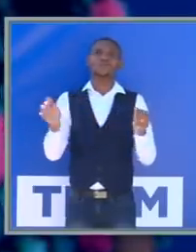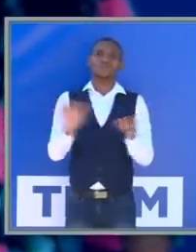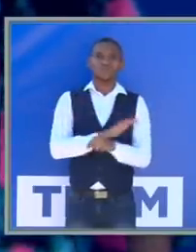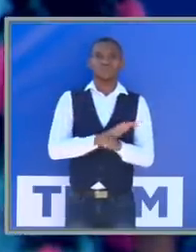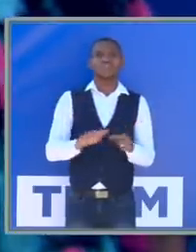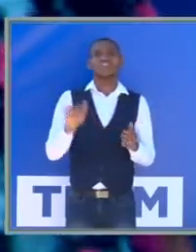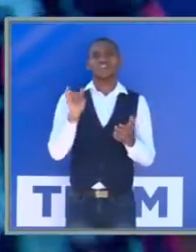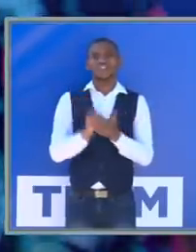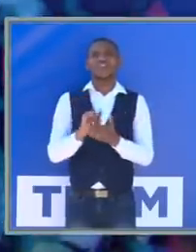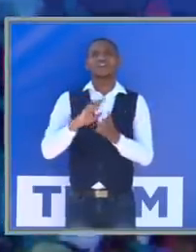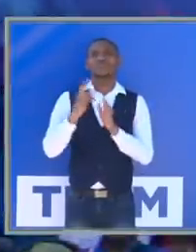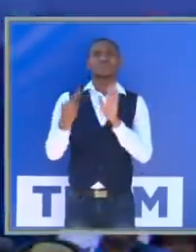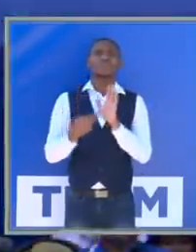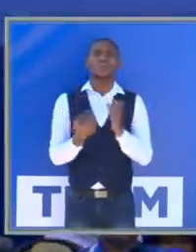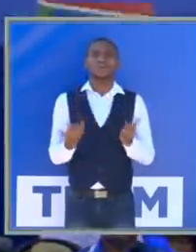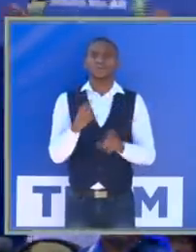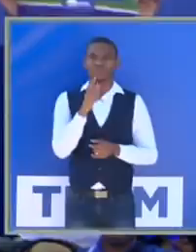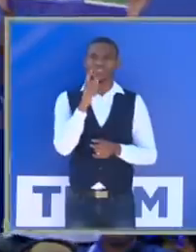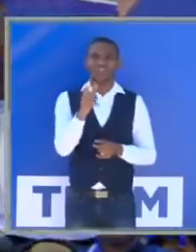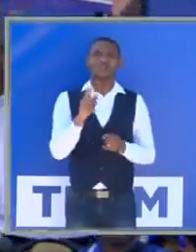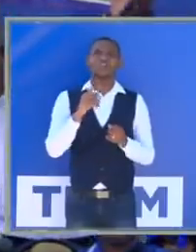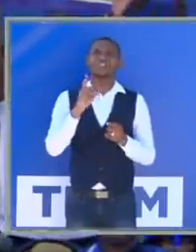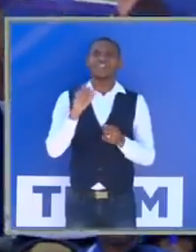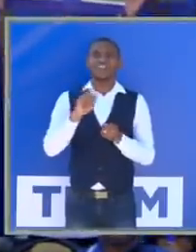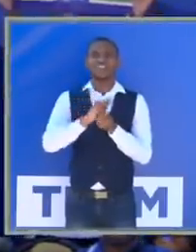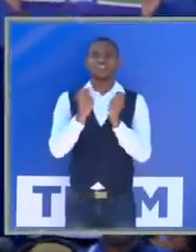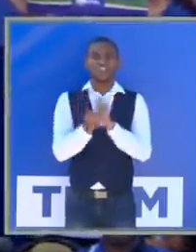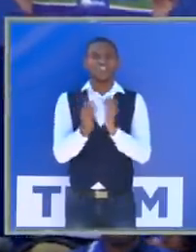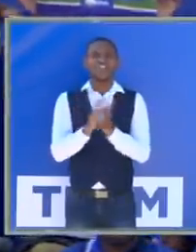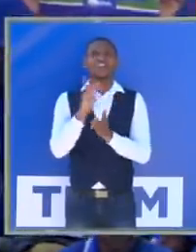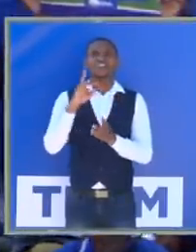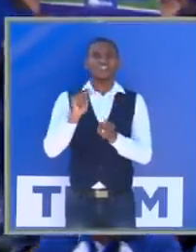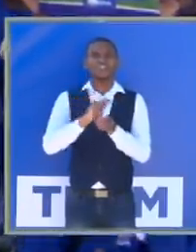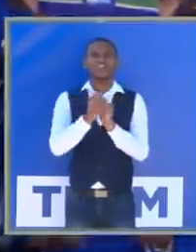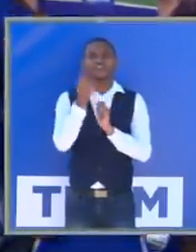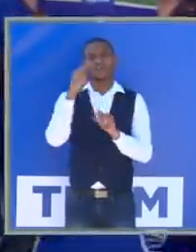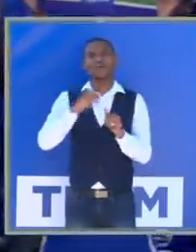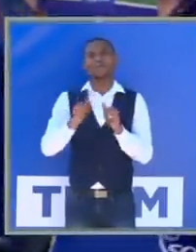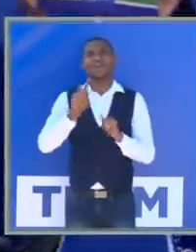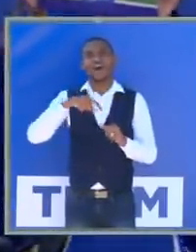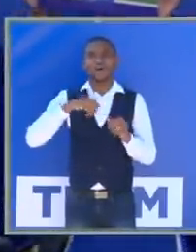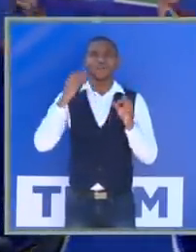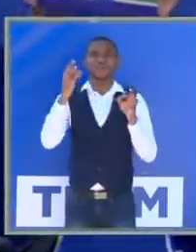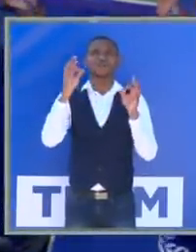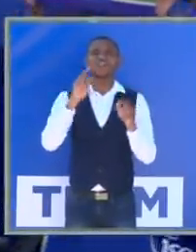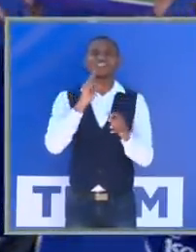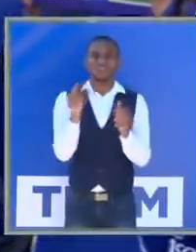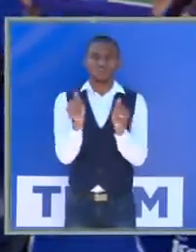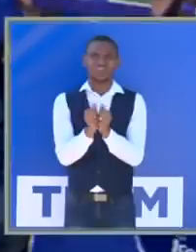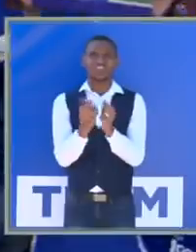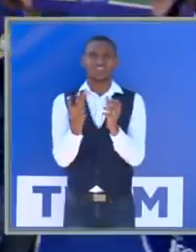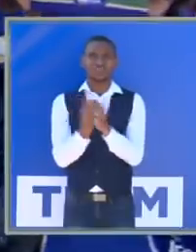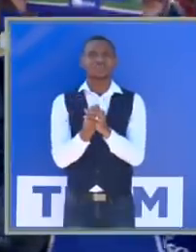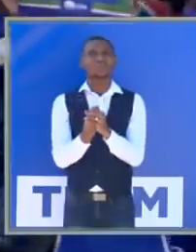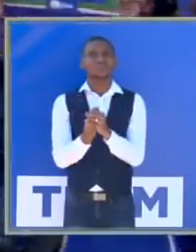role. I'm here to tell you the DA has changed. It has changed for the better and our future is together.